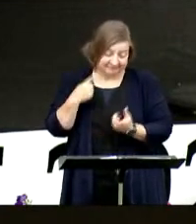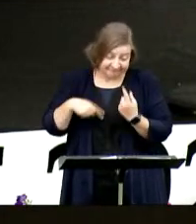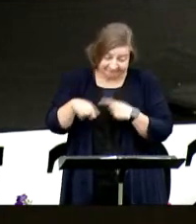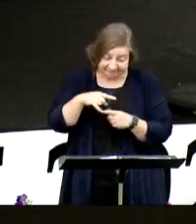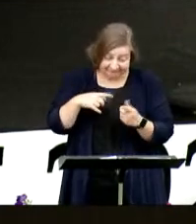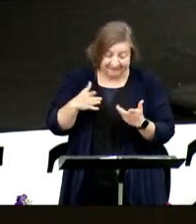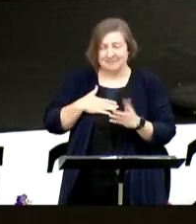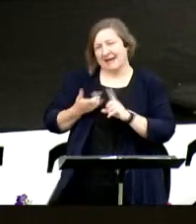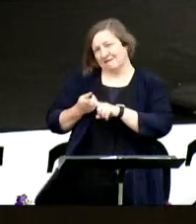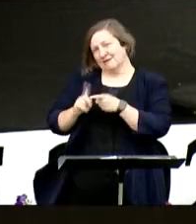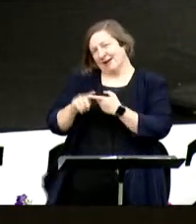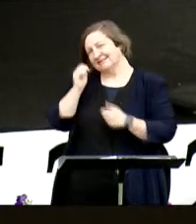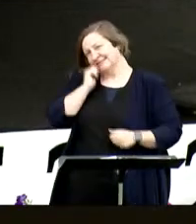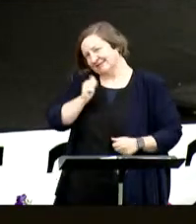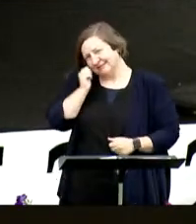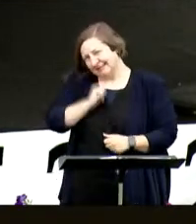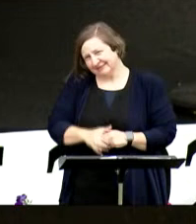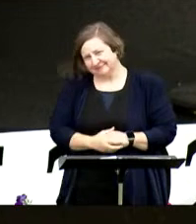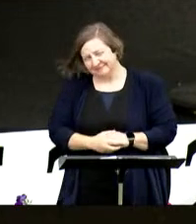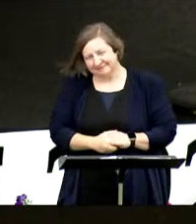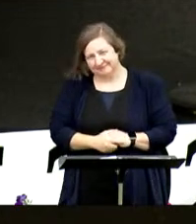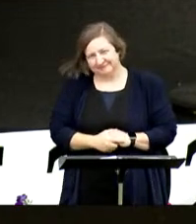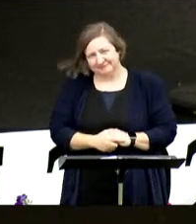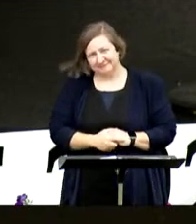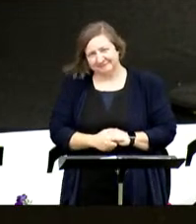is my friends every day.